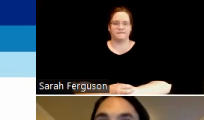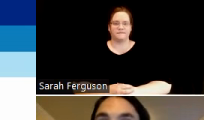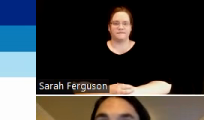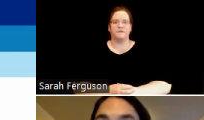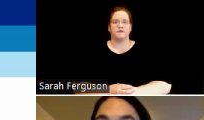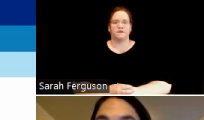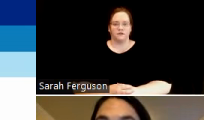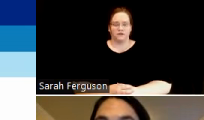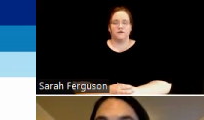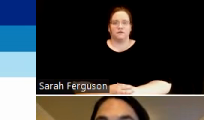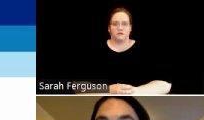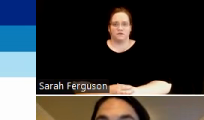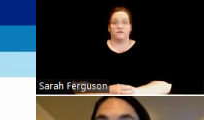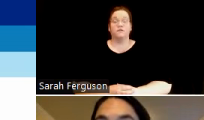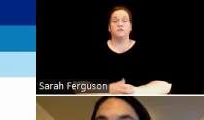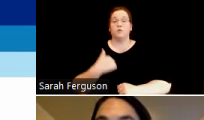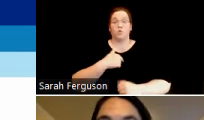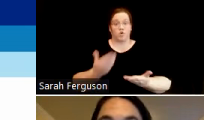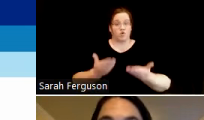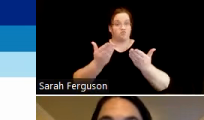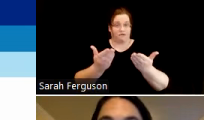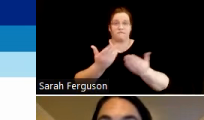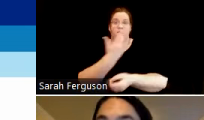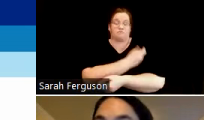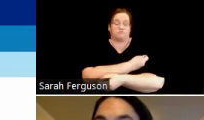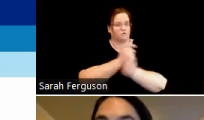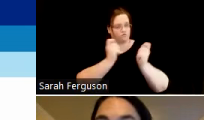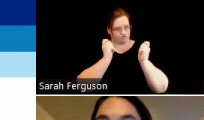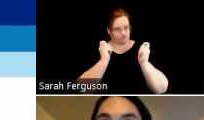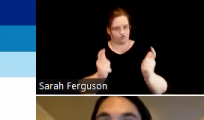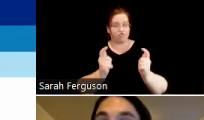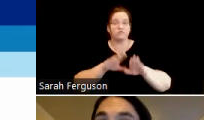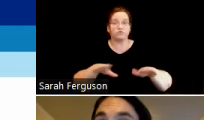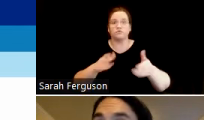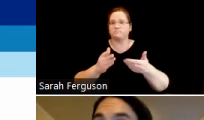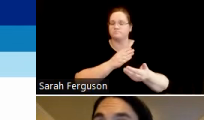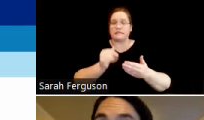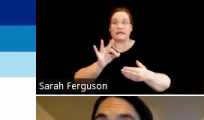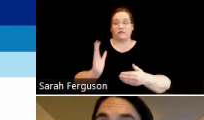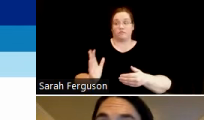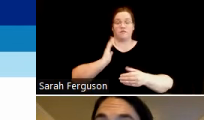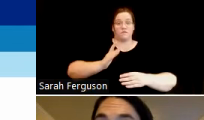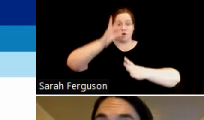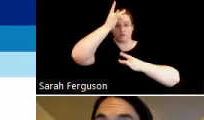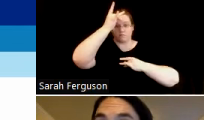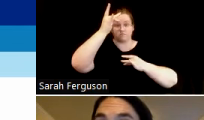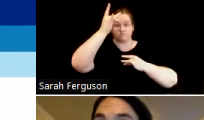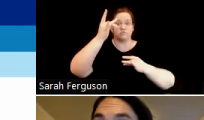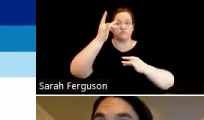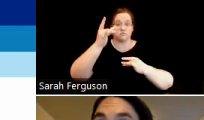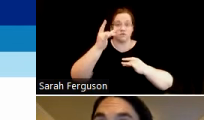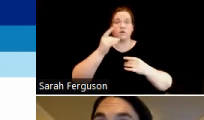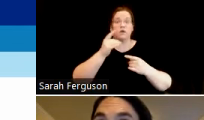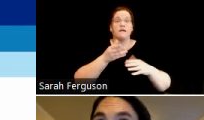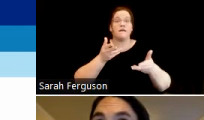So we are recommending vaccination for all children, even if they have COVID. It is okay to vaccinate as soon as your child is done